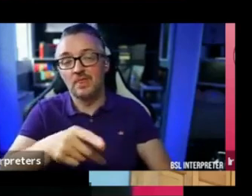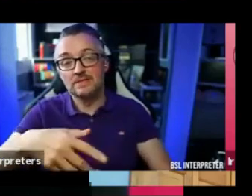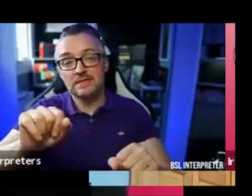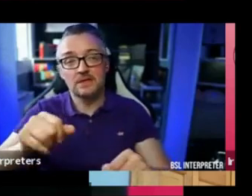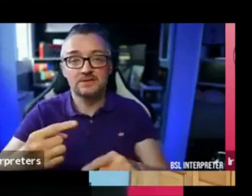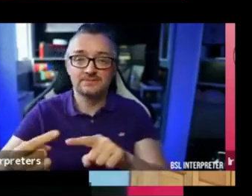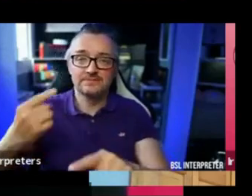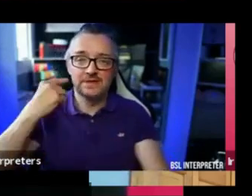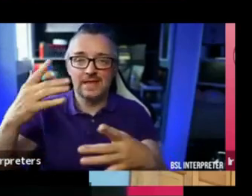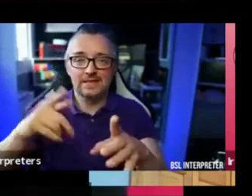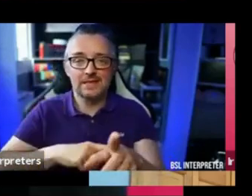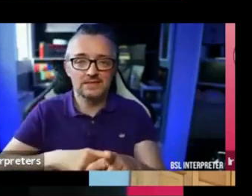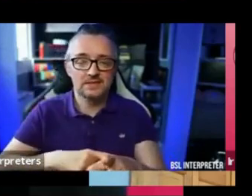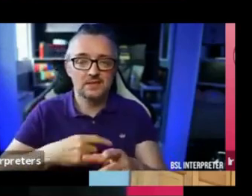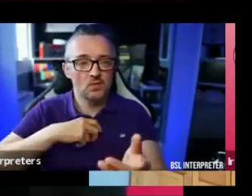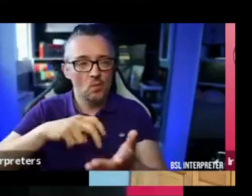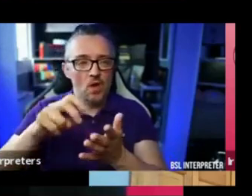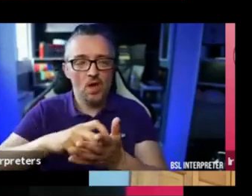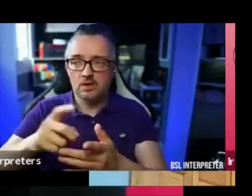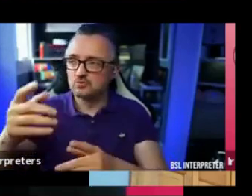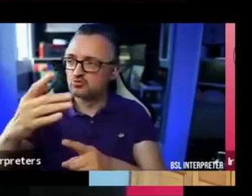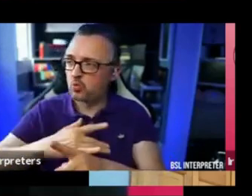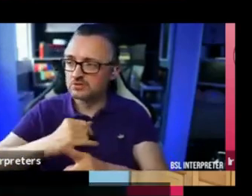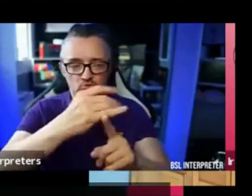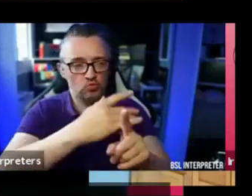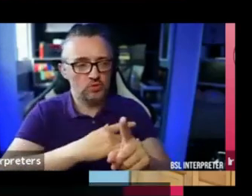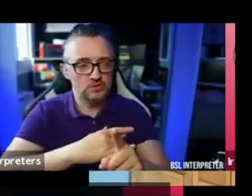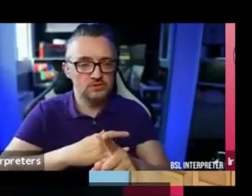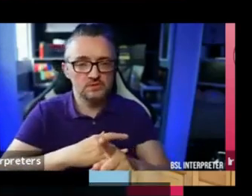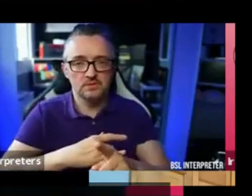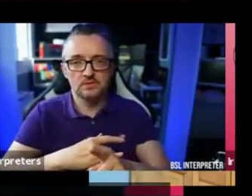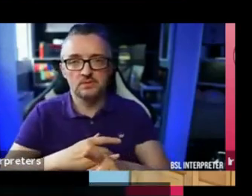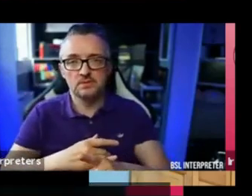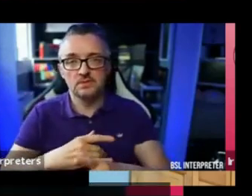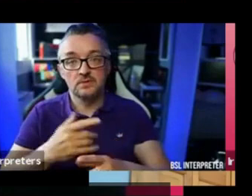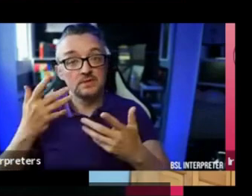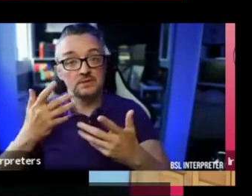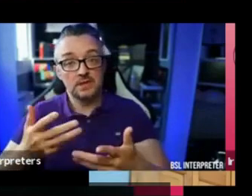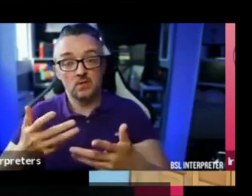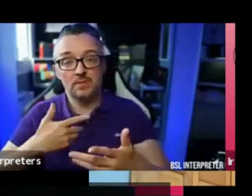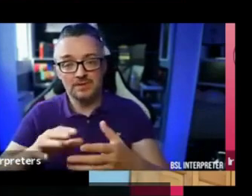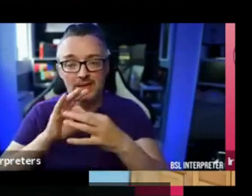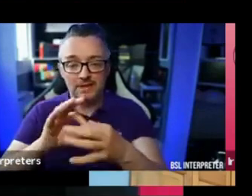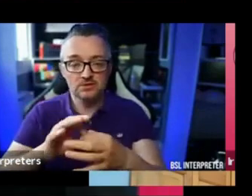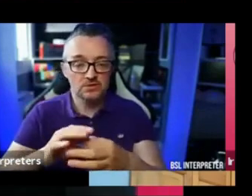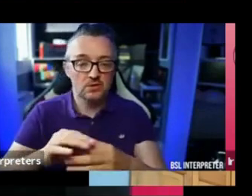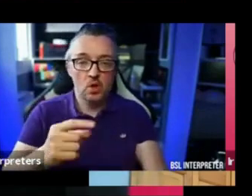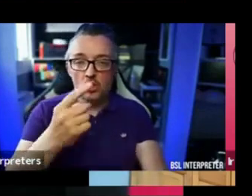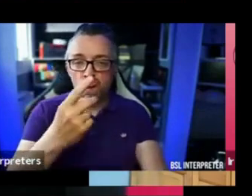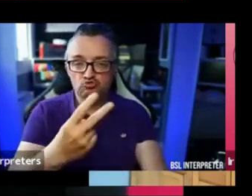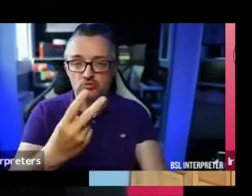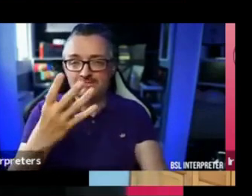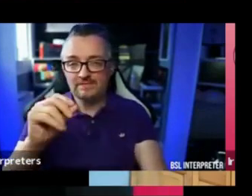with that walk 10 years ago and the incredible stories of people. And along that way, you know, I've now engaged with